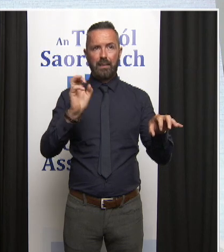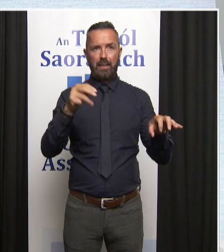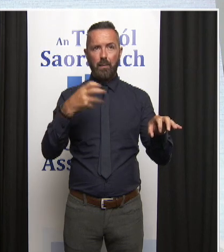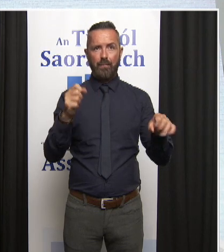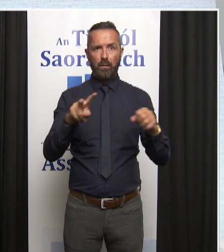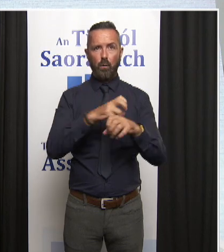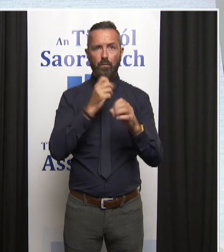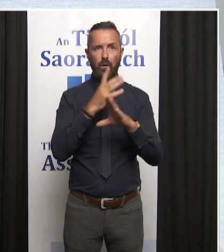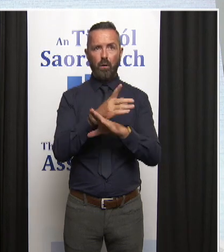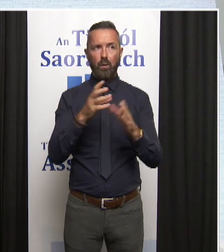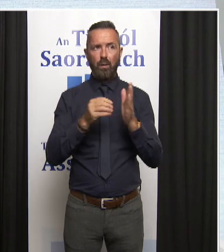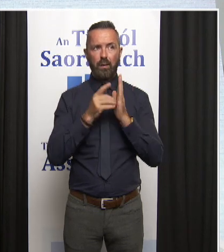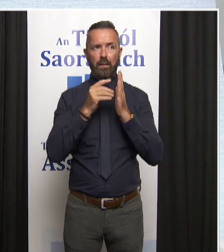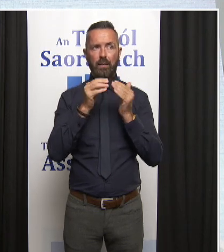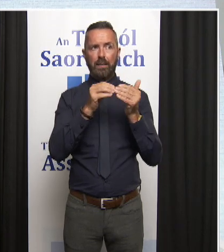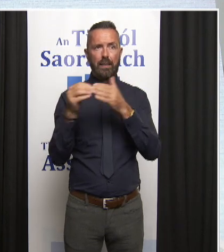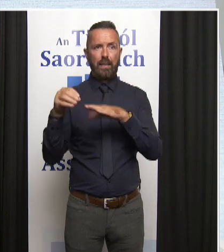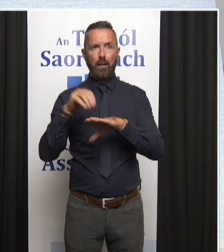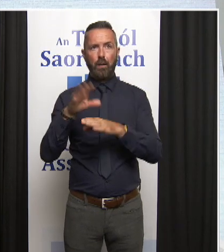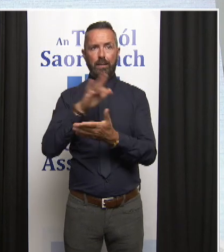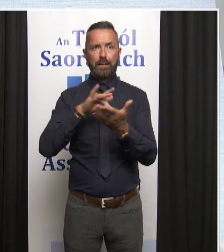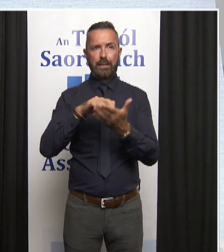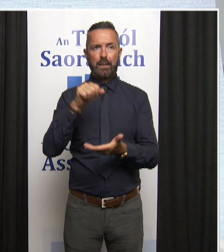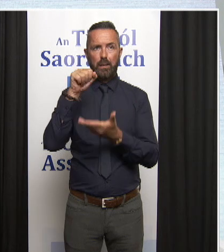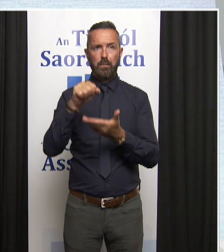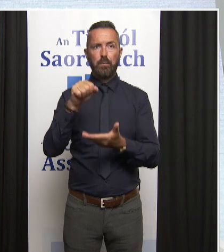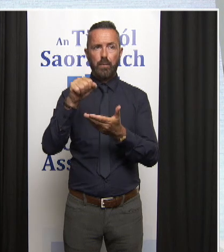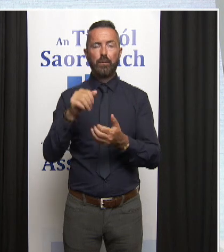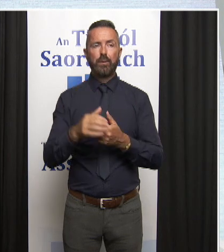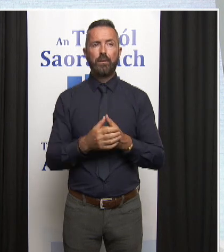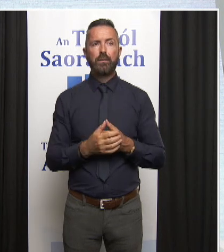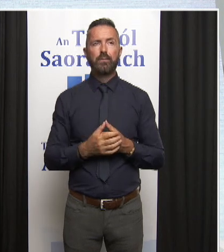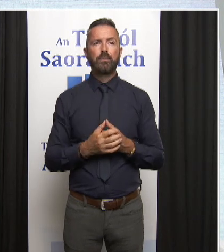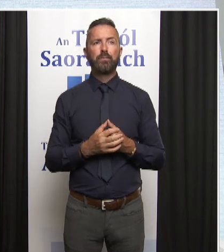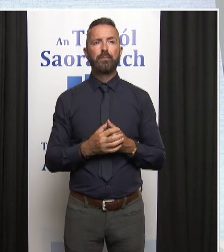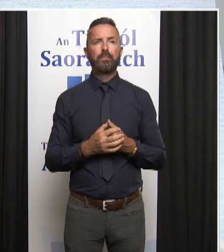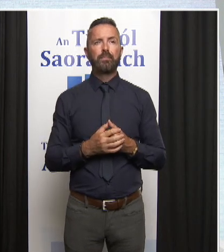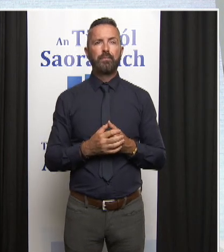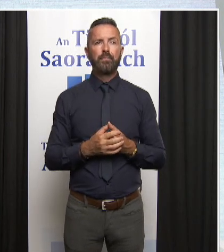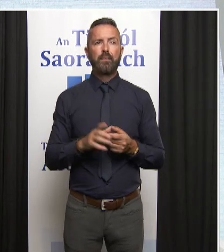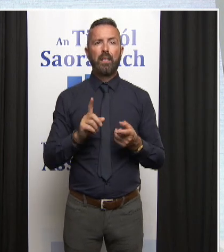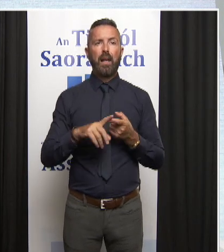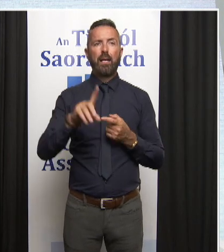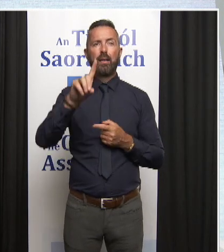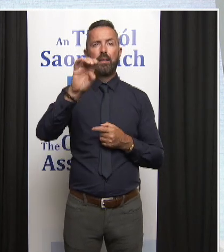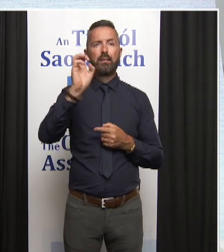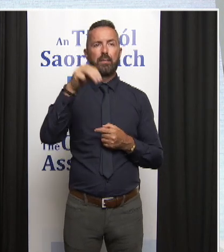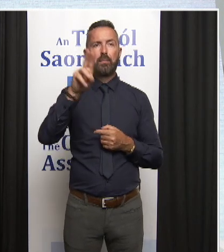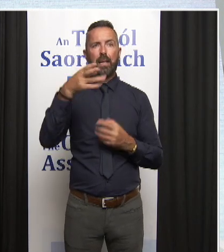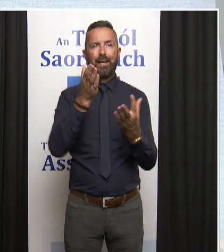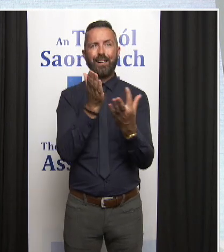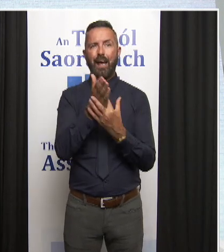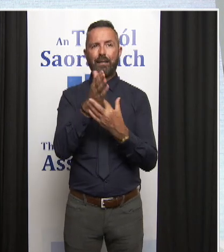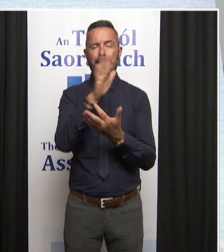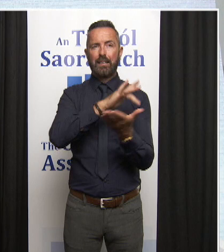on city budgets for major infrastructural projects, and the DEM could access central